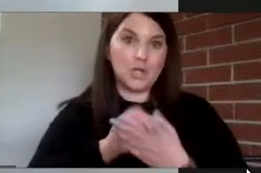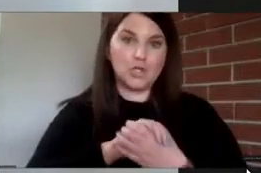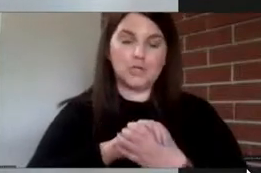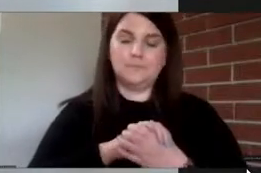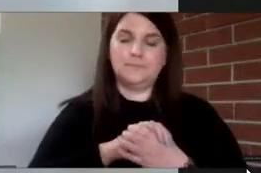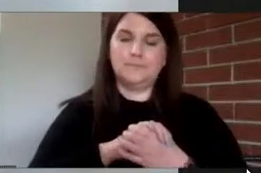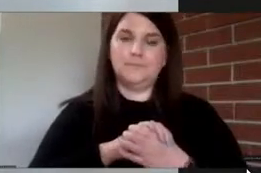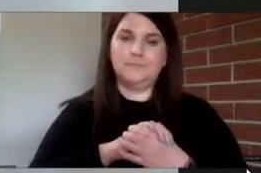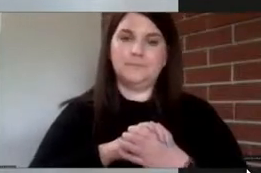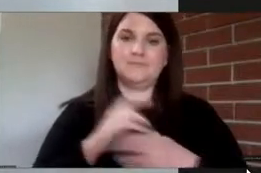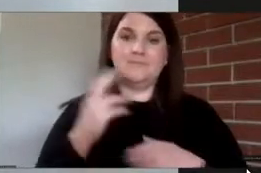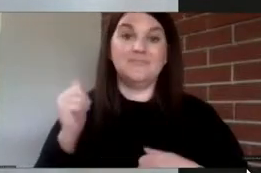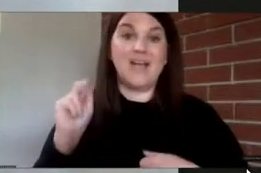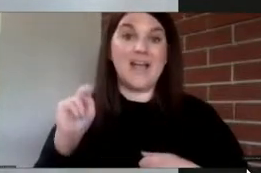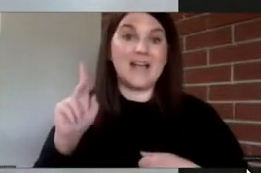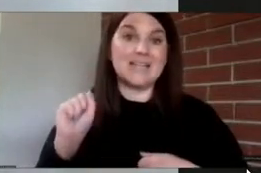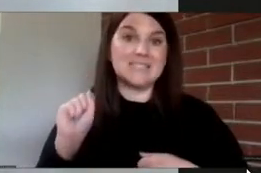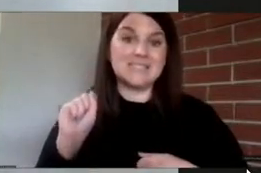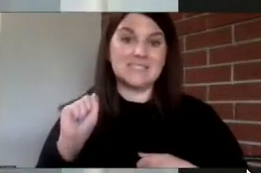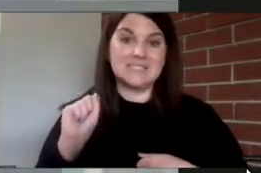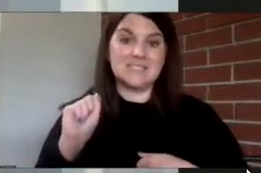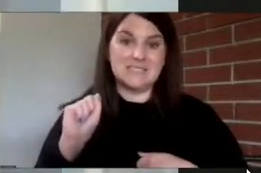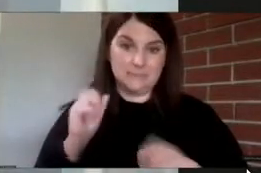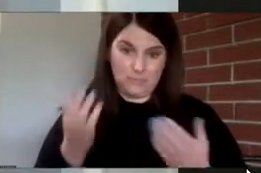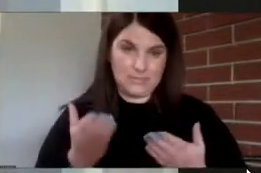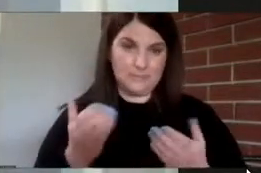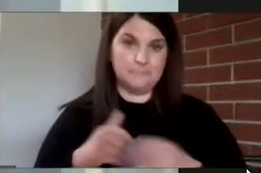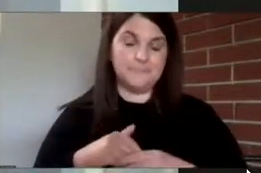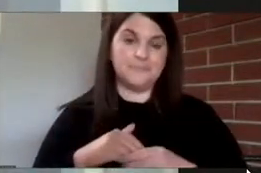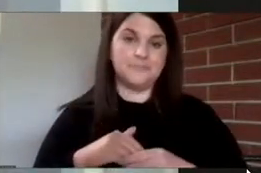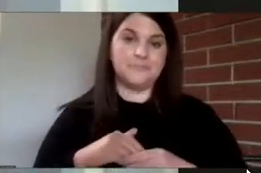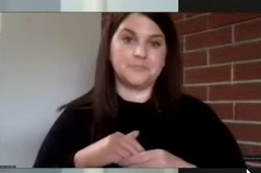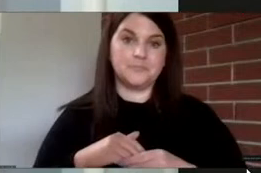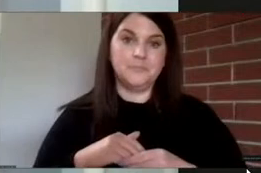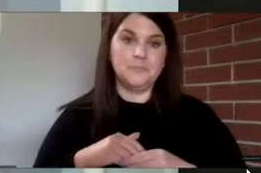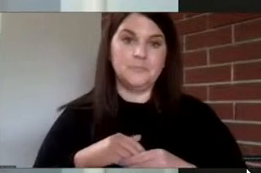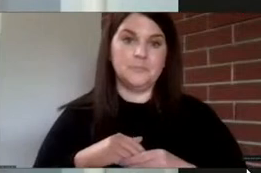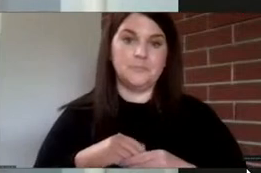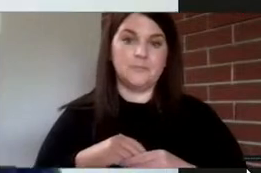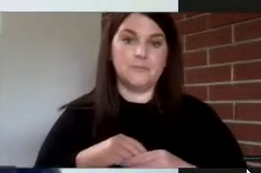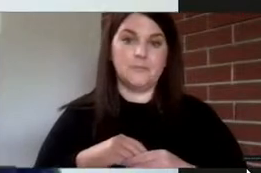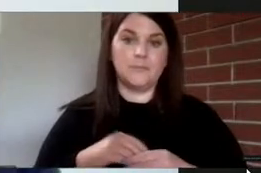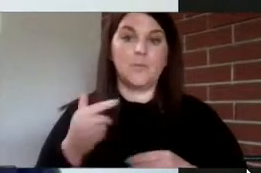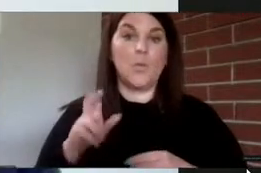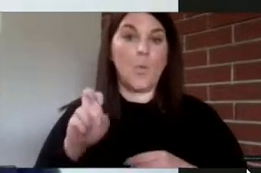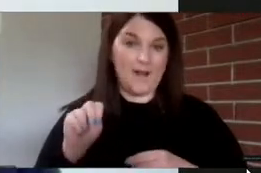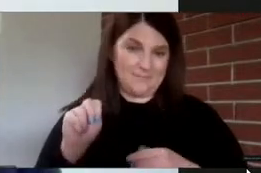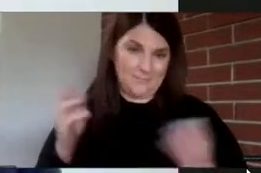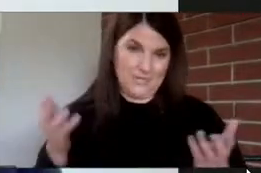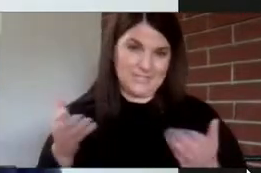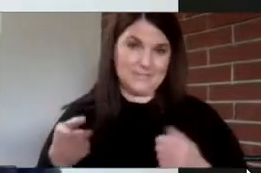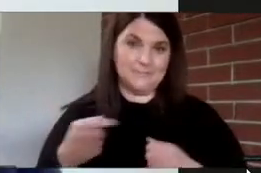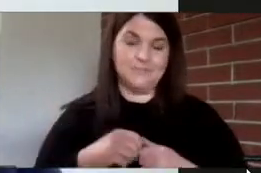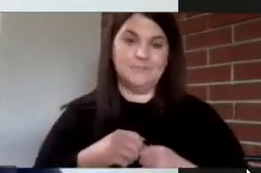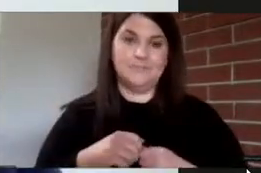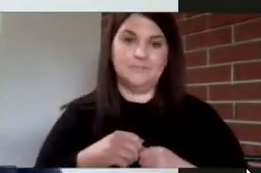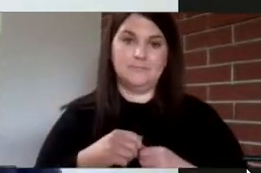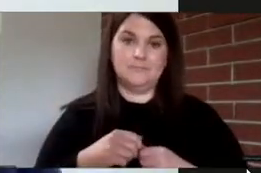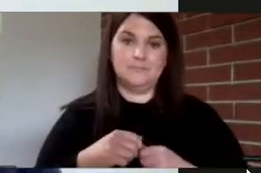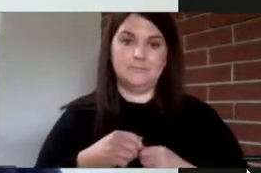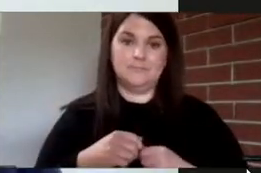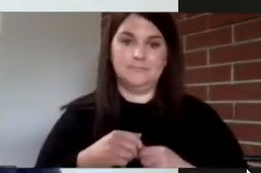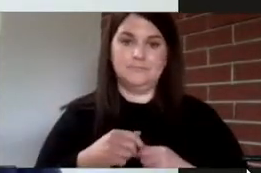Ms. Angela Hanks. Present. Mr. Eric Nguyen. Present. Thank you. Back to you, Madam